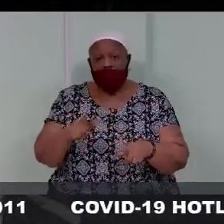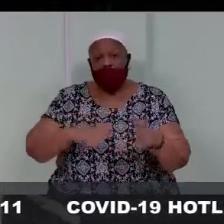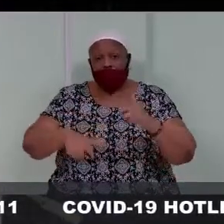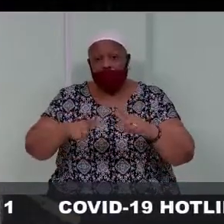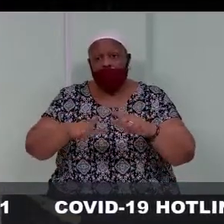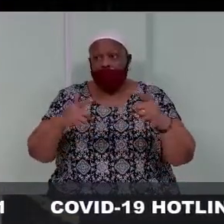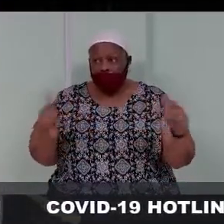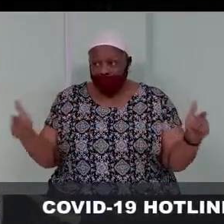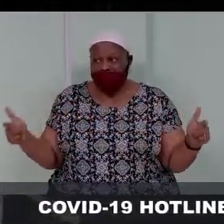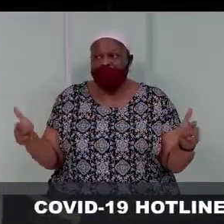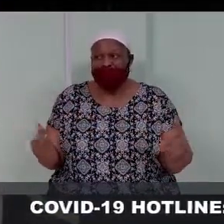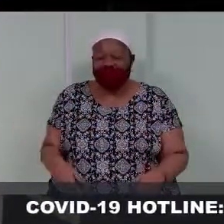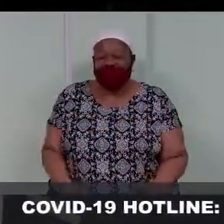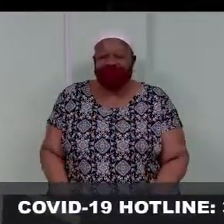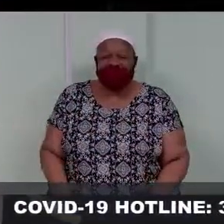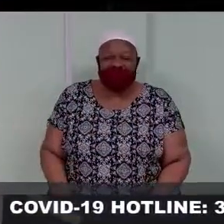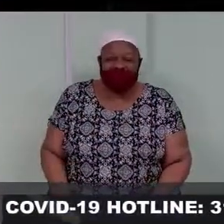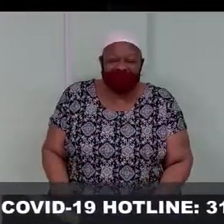thank you.